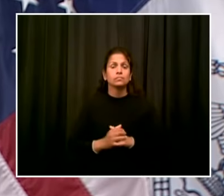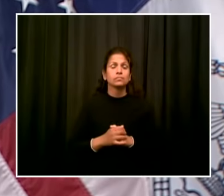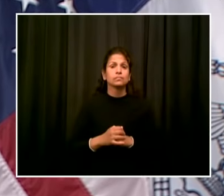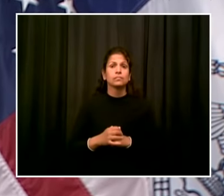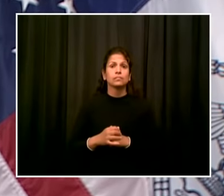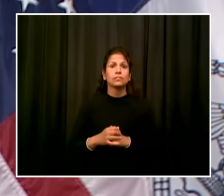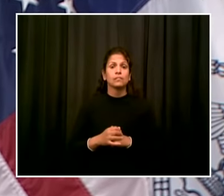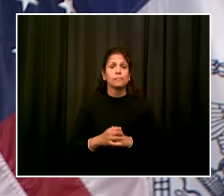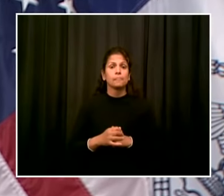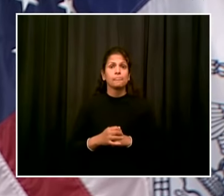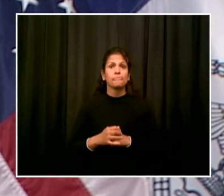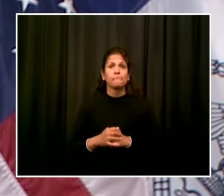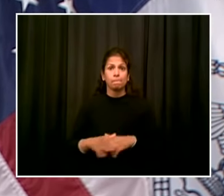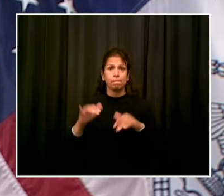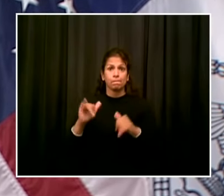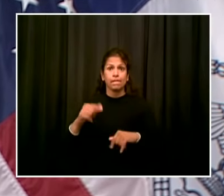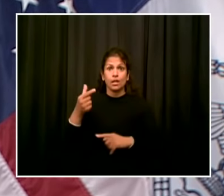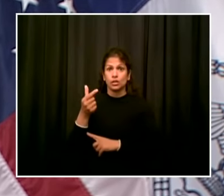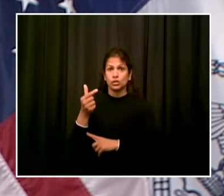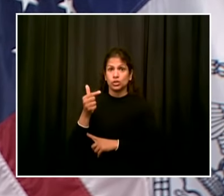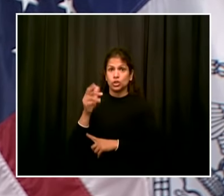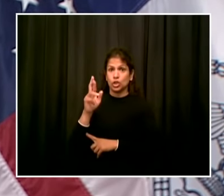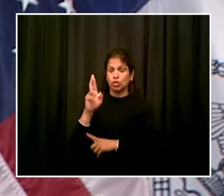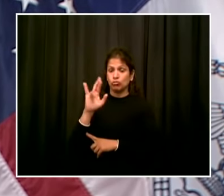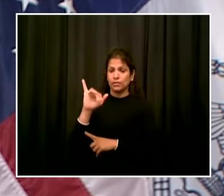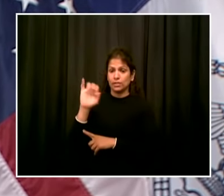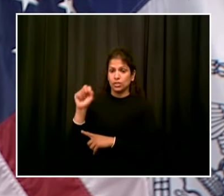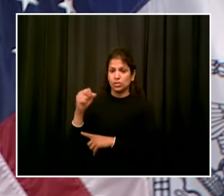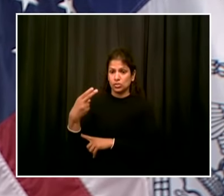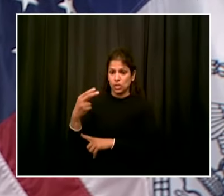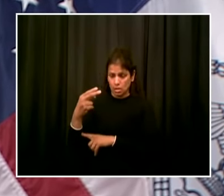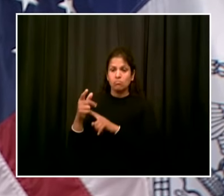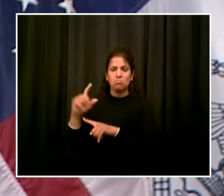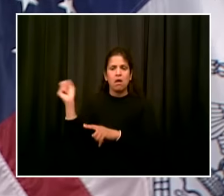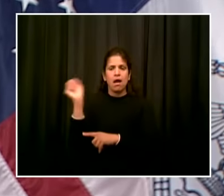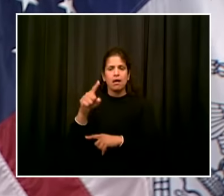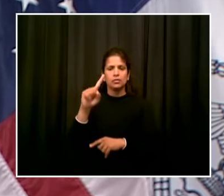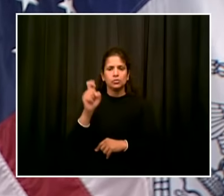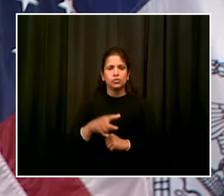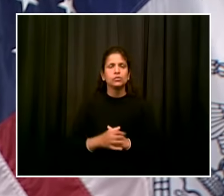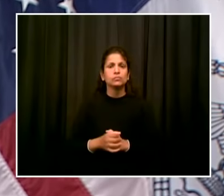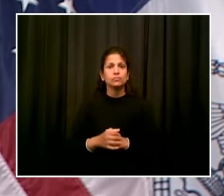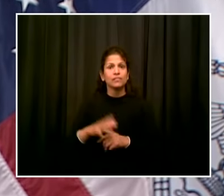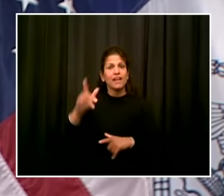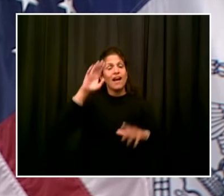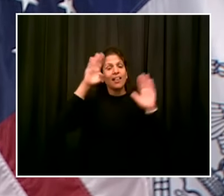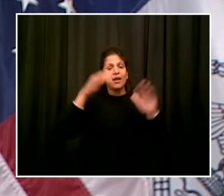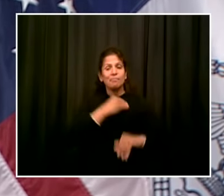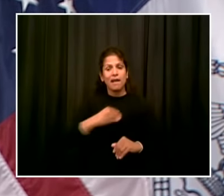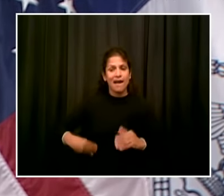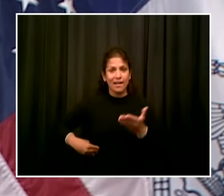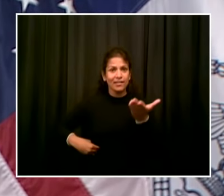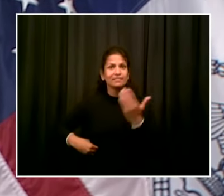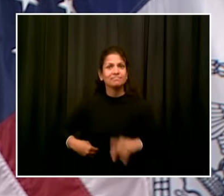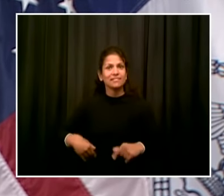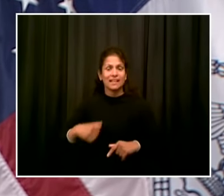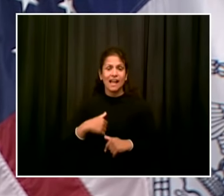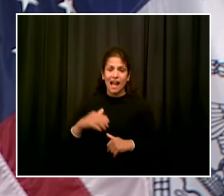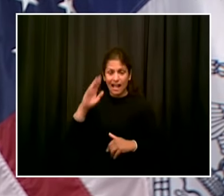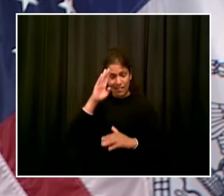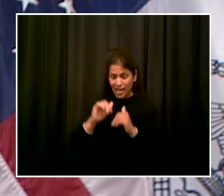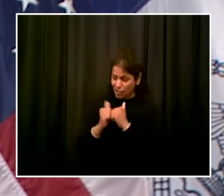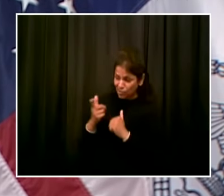Next, we have Gersh from Streets Blog. How are you, Mr. Mayor? Hey, Gersh, how you doing? I'm good. I'm staying cool.